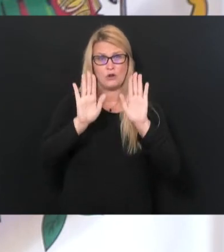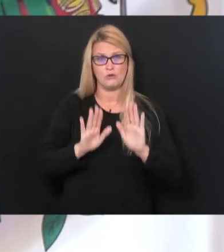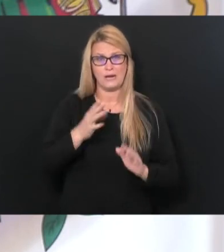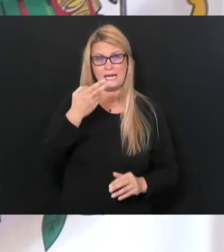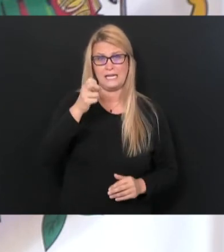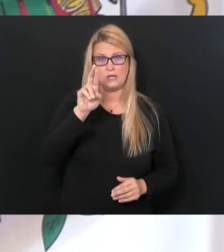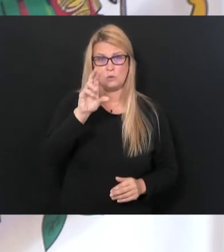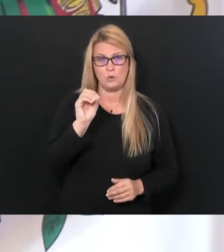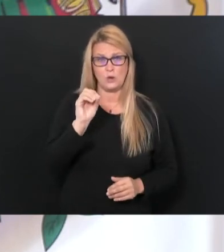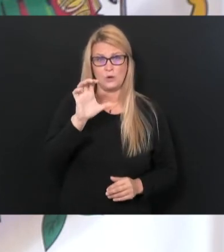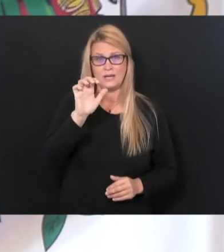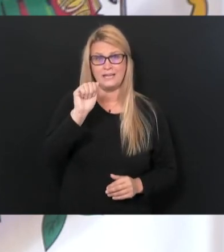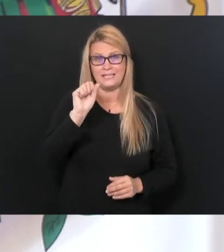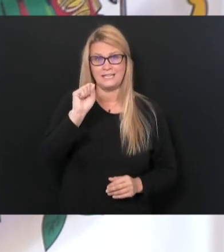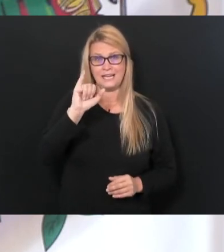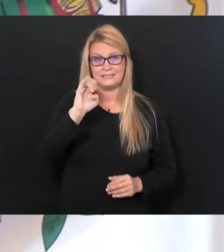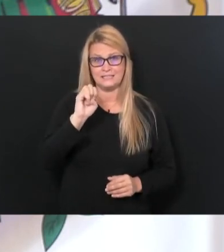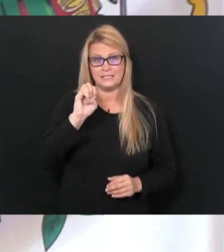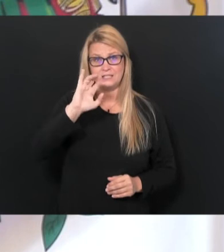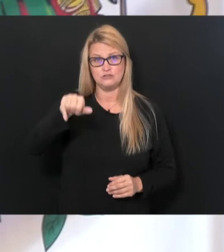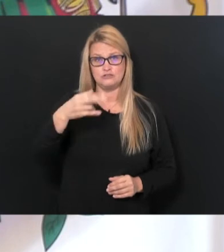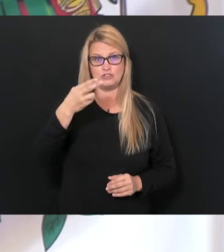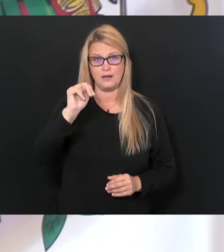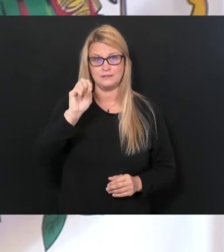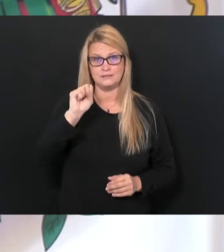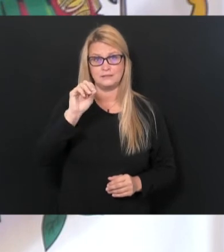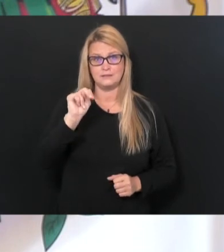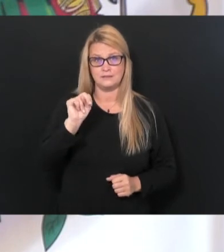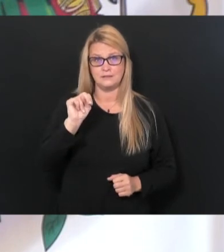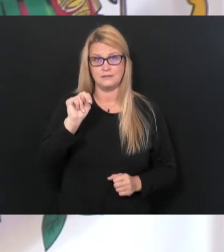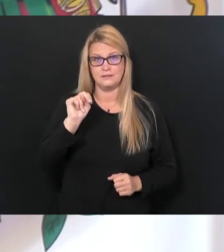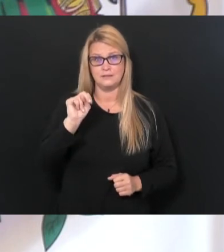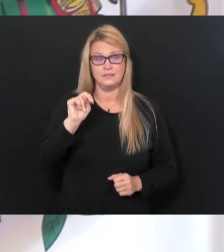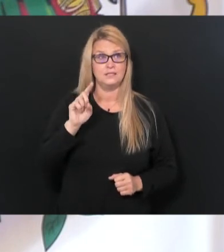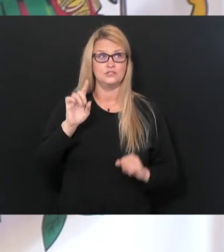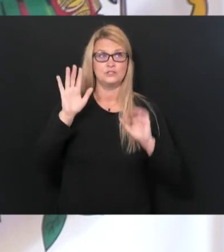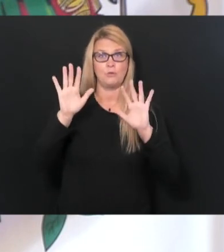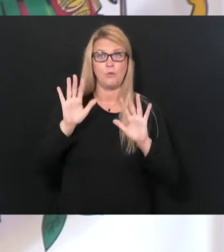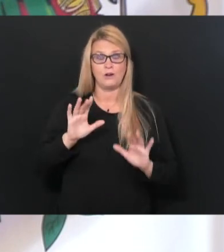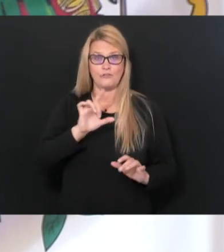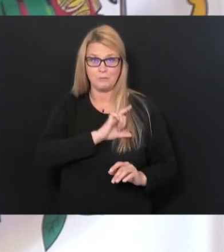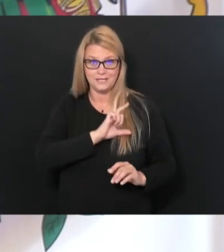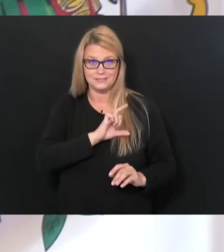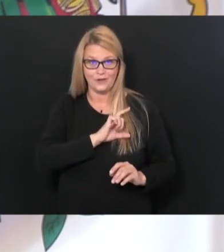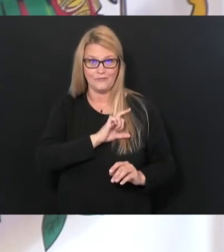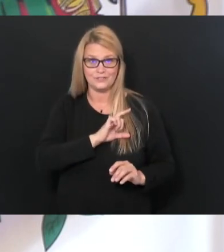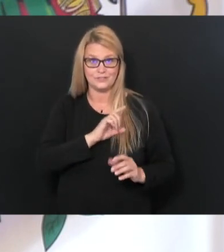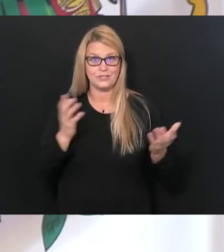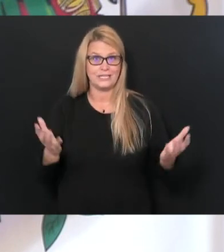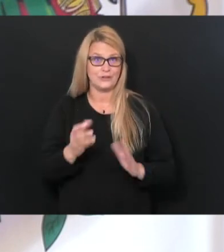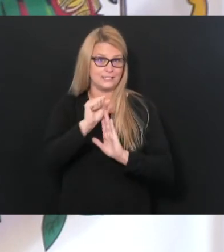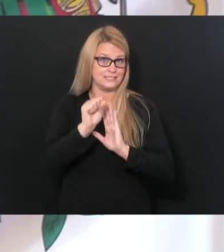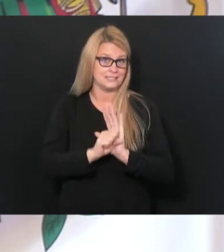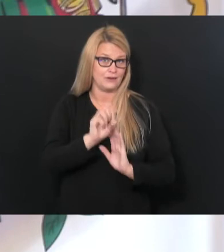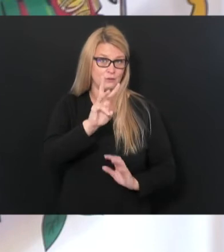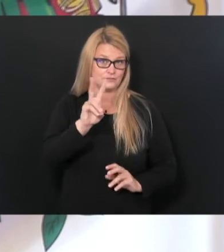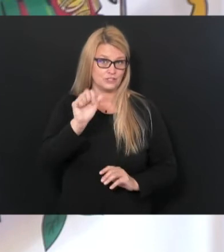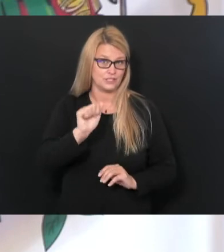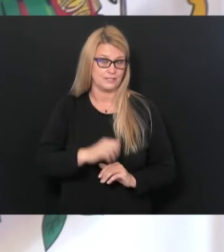hero, Cassie Johnson, a great police officer of our great communities in this state.